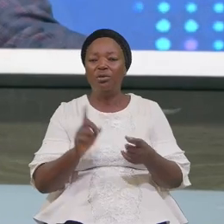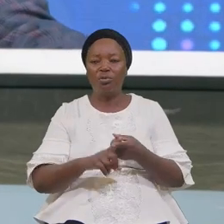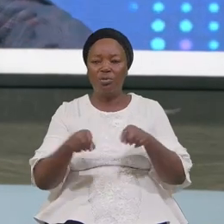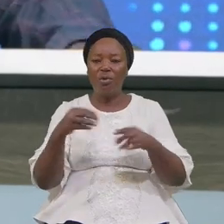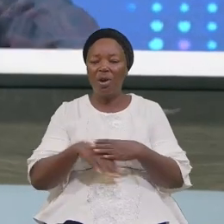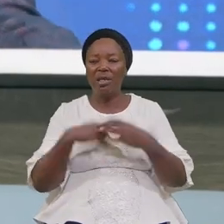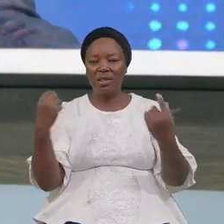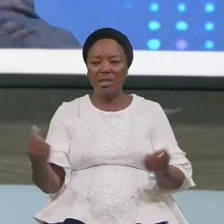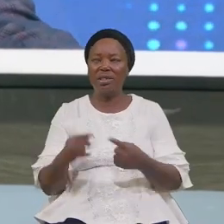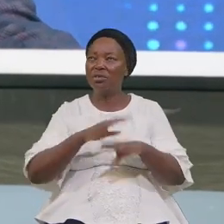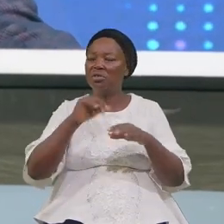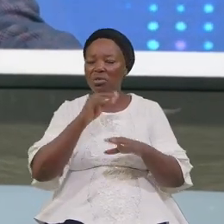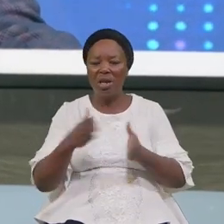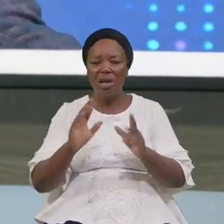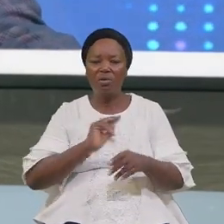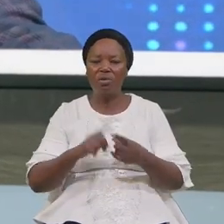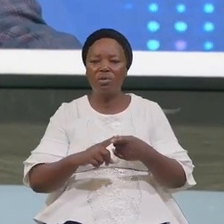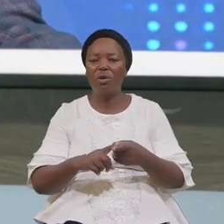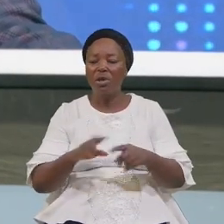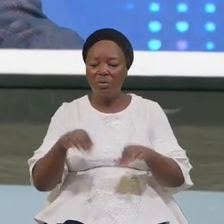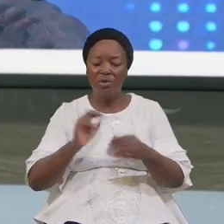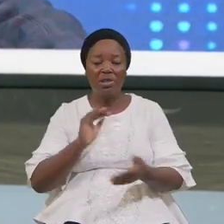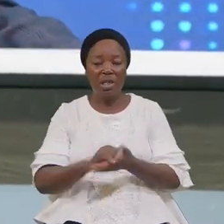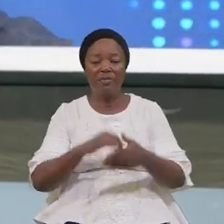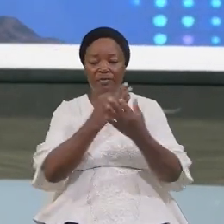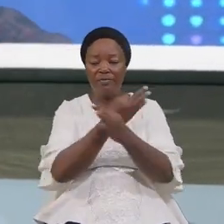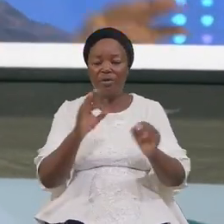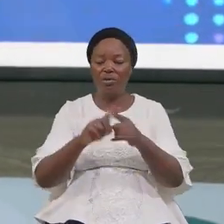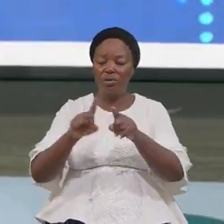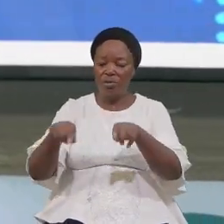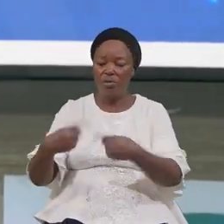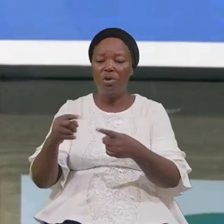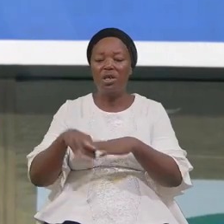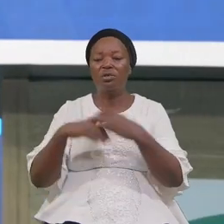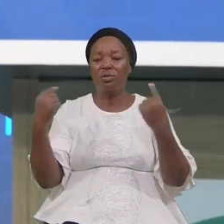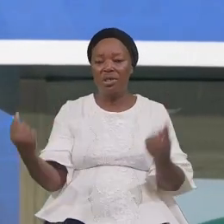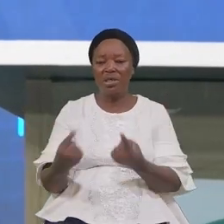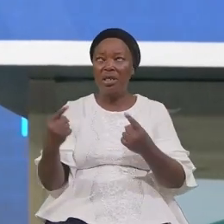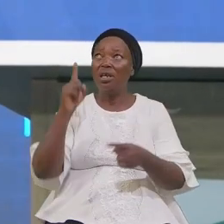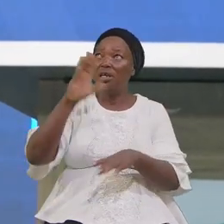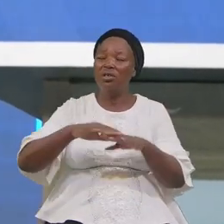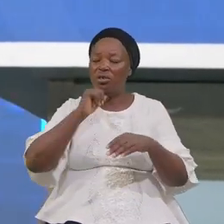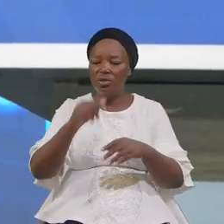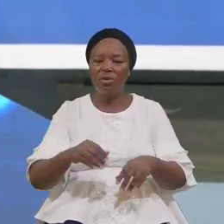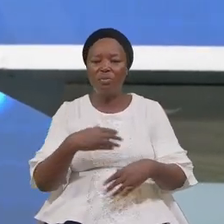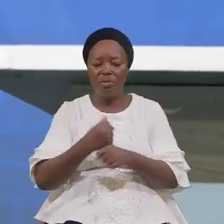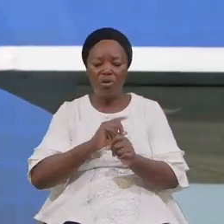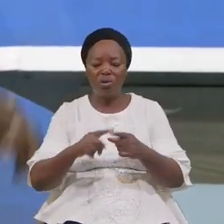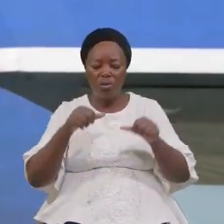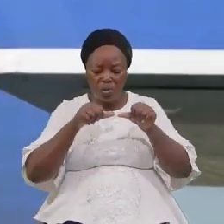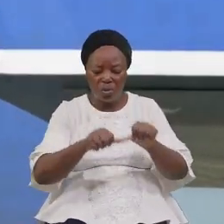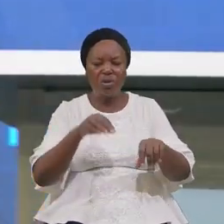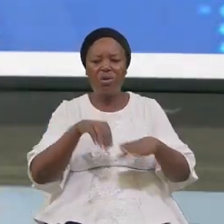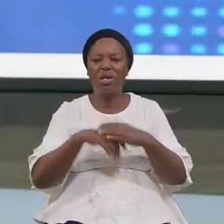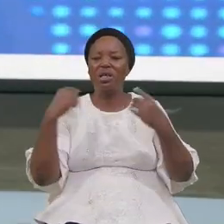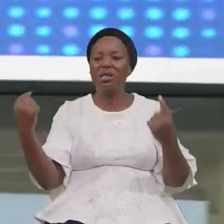us freedom to go on sinning. It doesn't give us the go-ahead to keep on